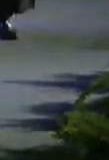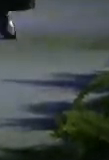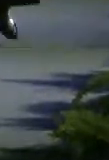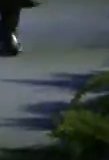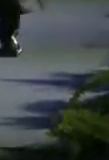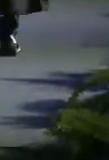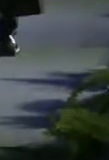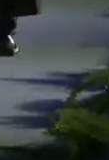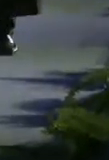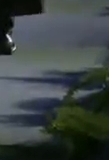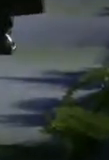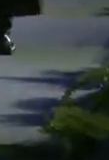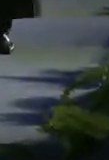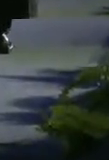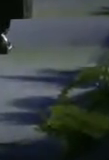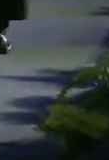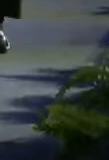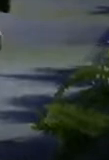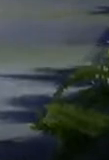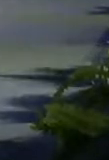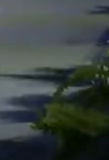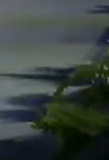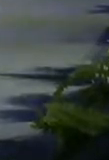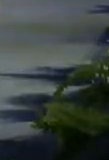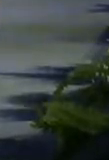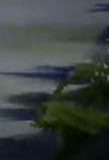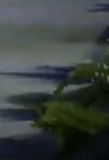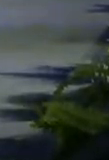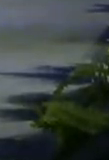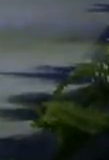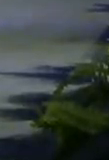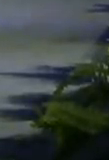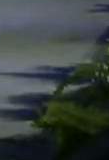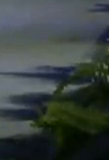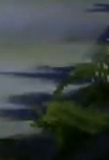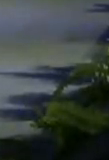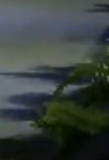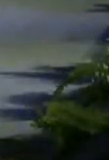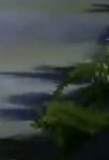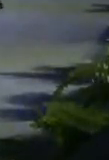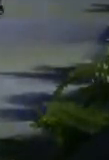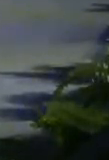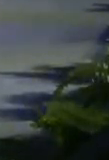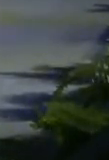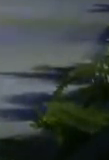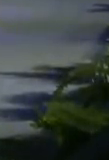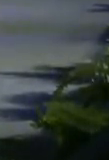Serpas. Daniel Darnell Craig. Catherine DePas.